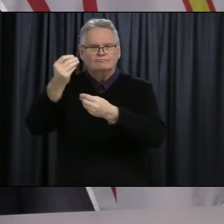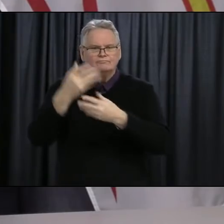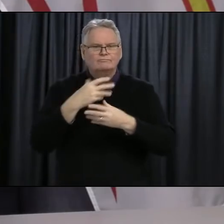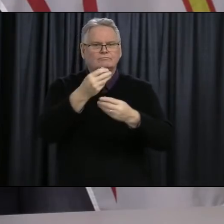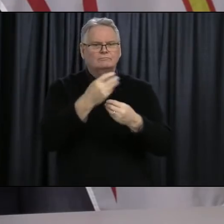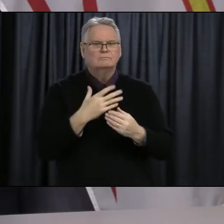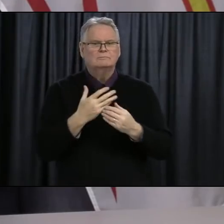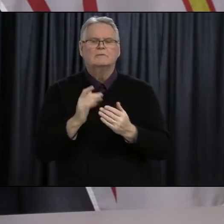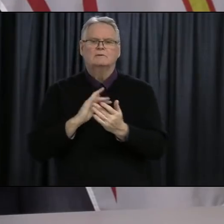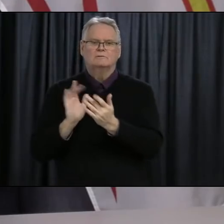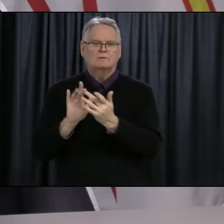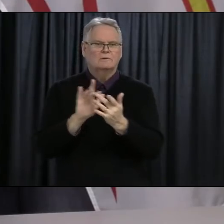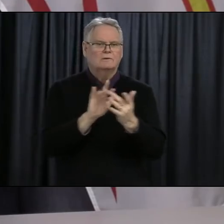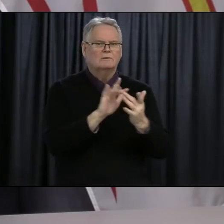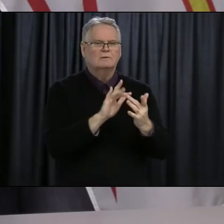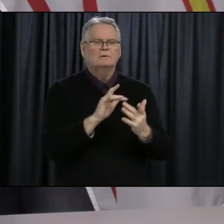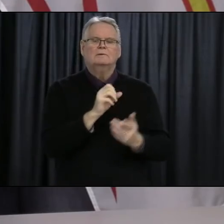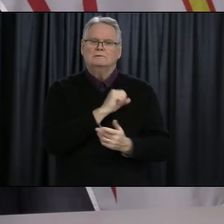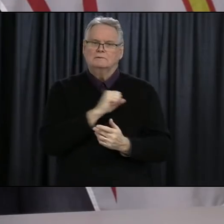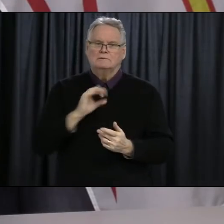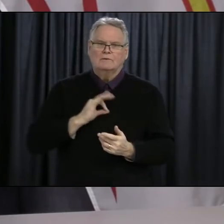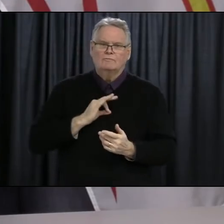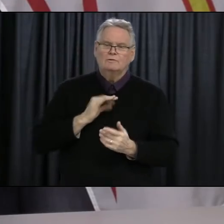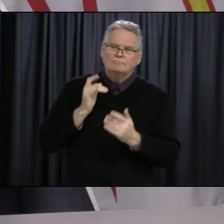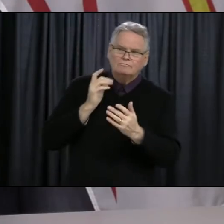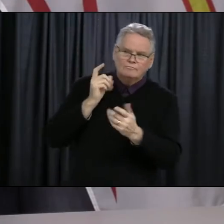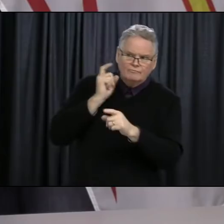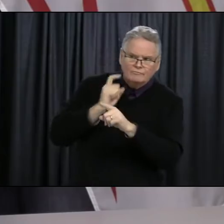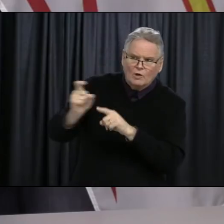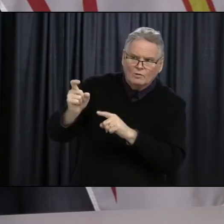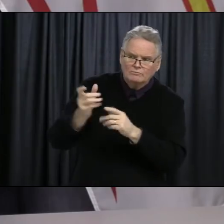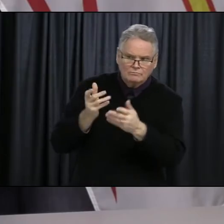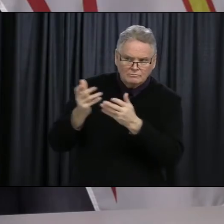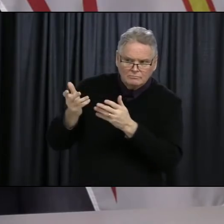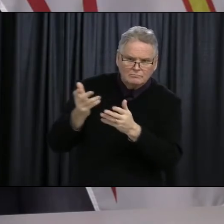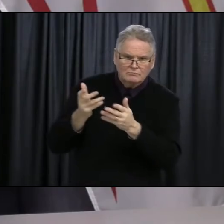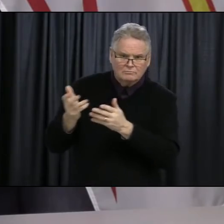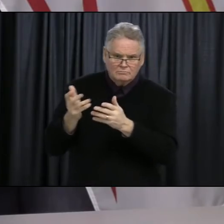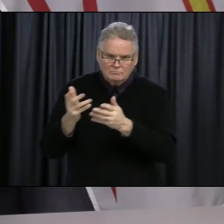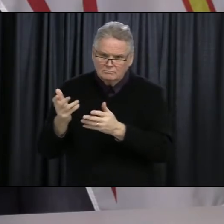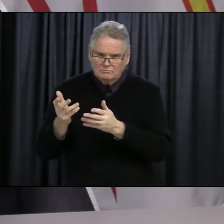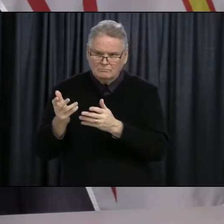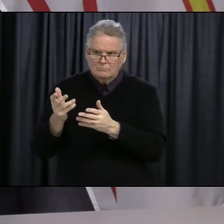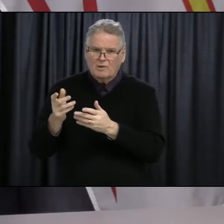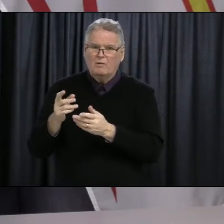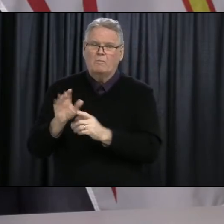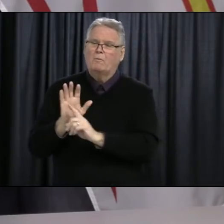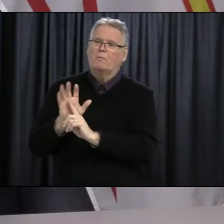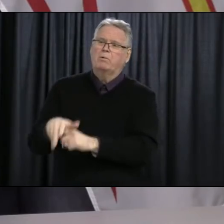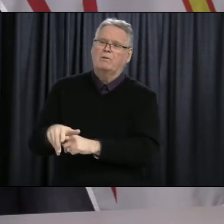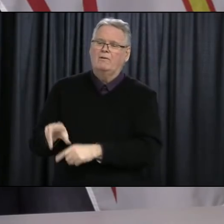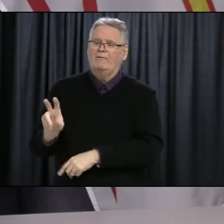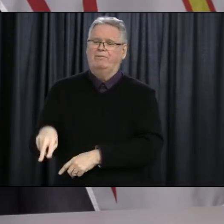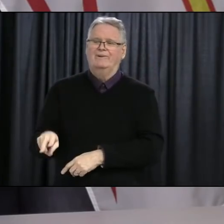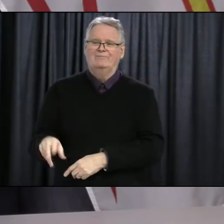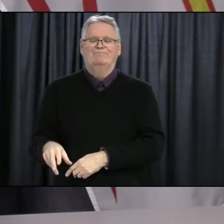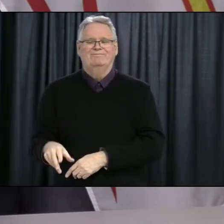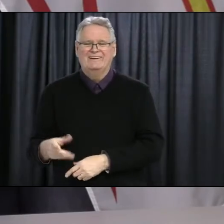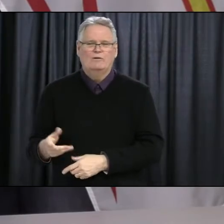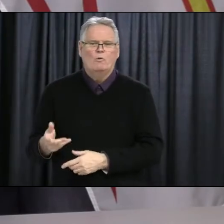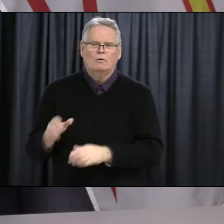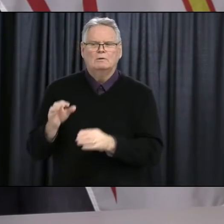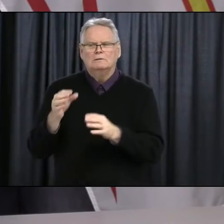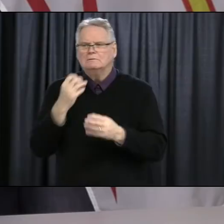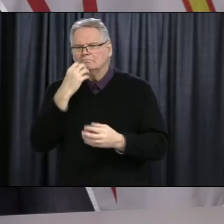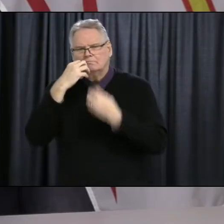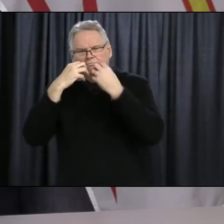are non-judgmental. Their goal when they get a case is to find every possible contact and potential case